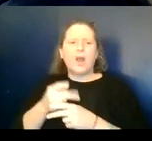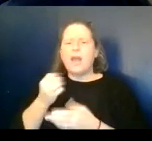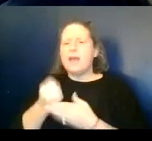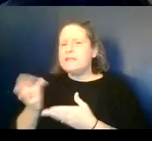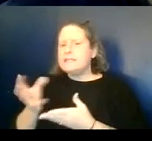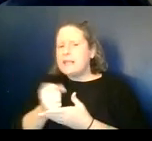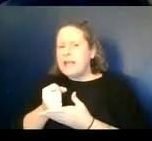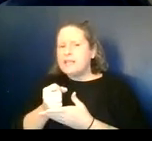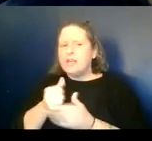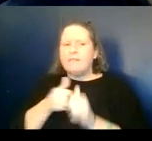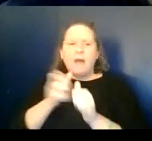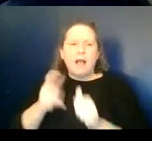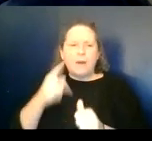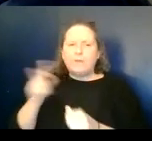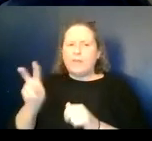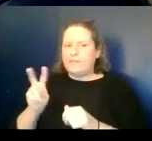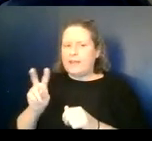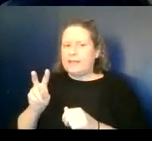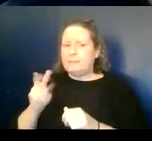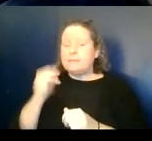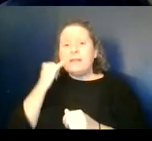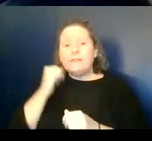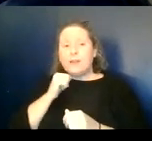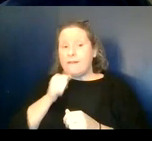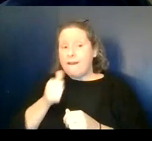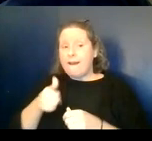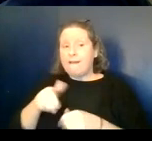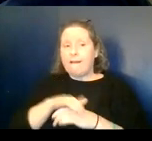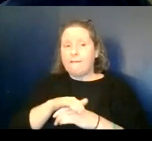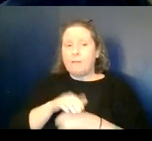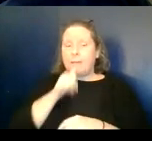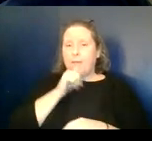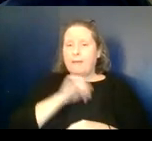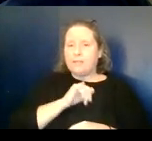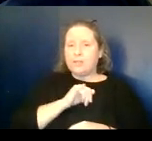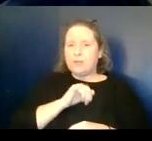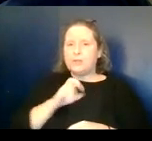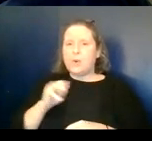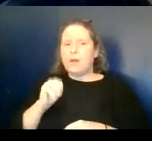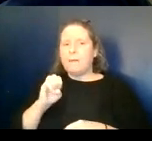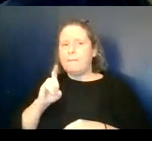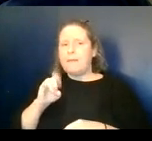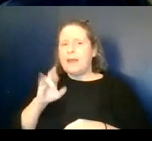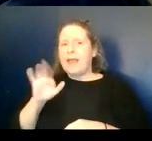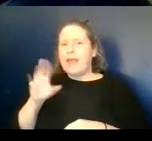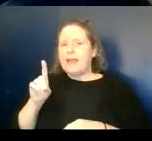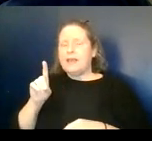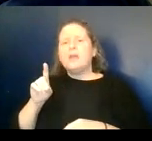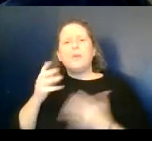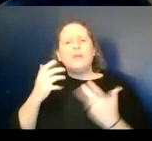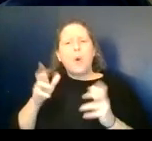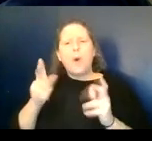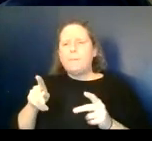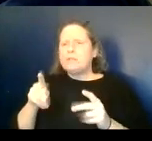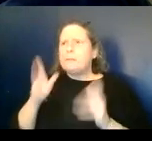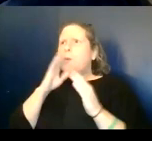going to pay for this, right? Especially when we talk about poverty and disability and how those things are very interconnected.